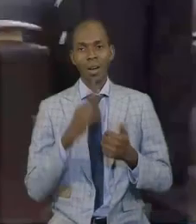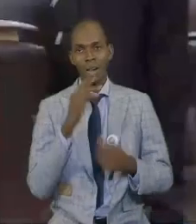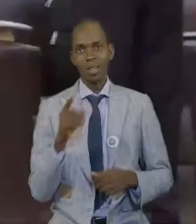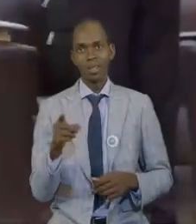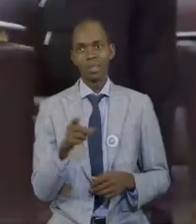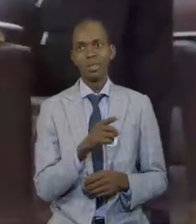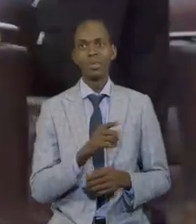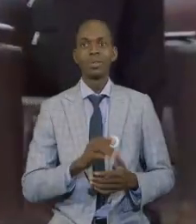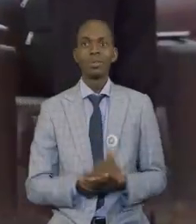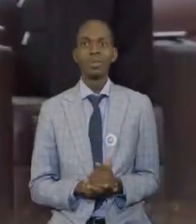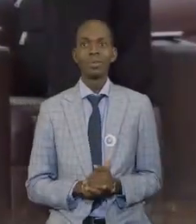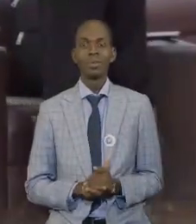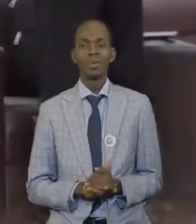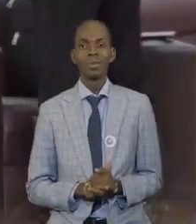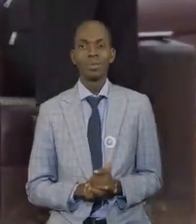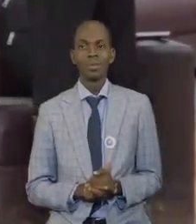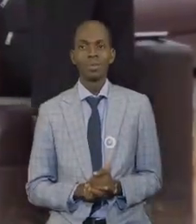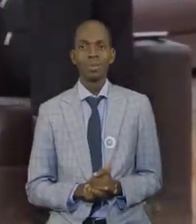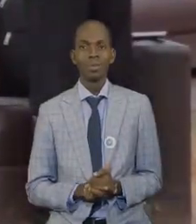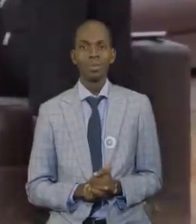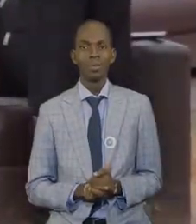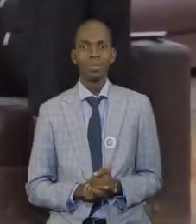no problem